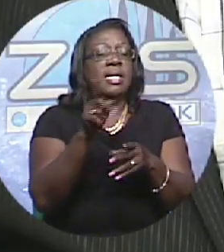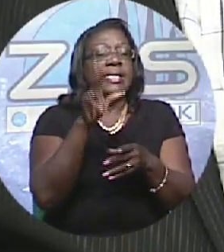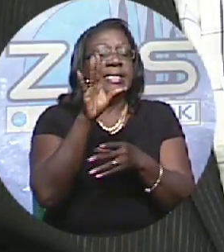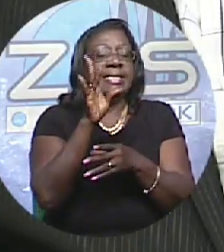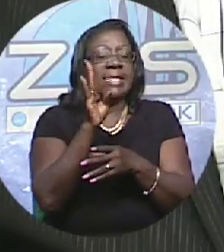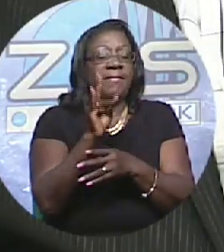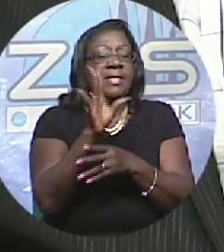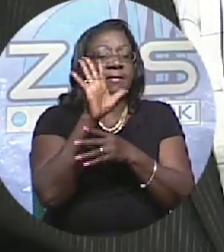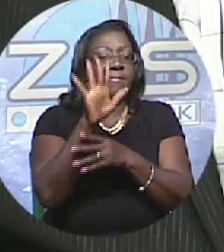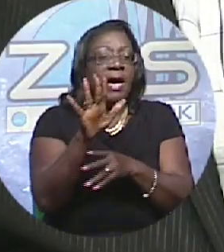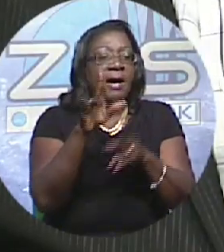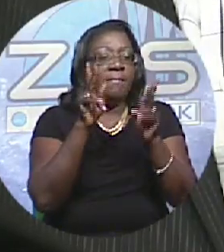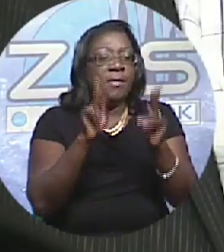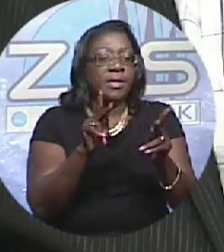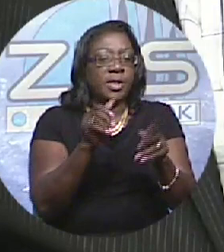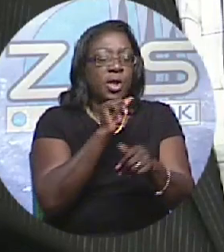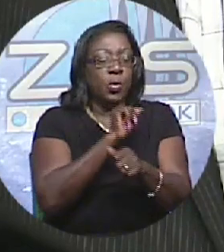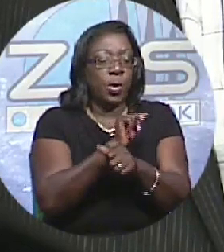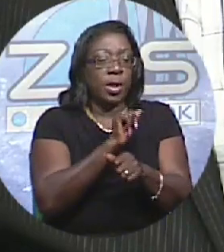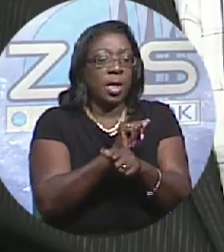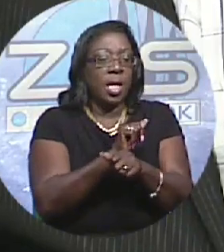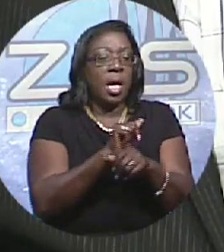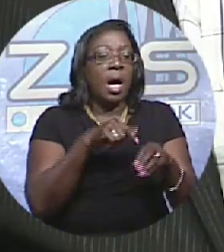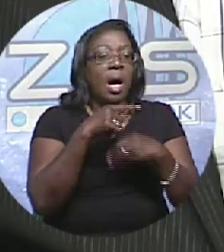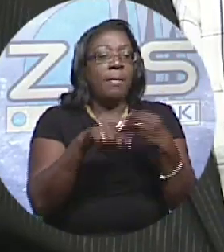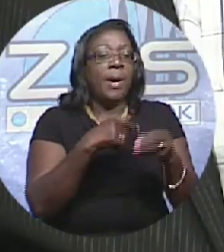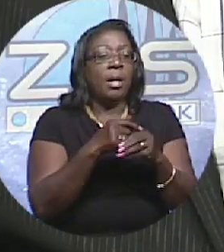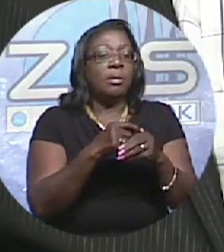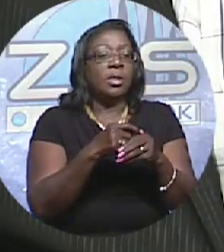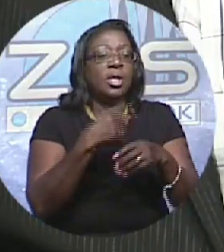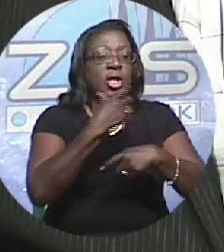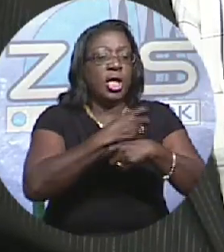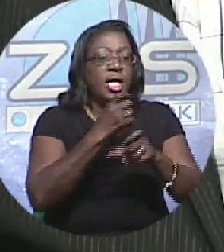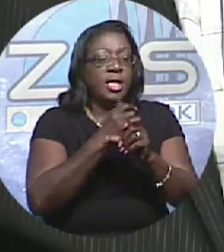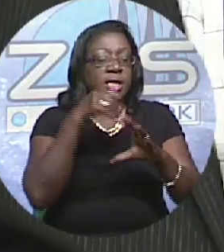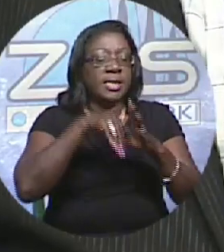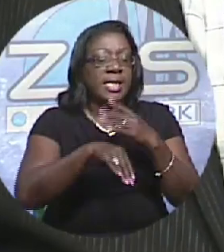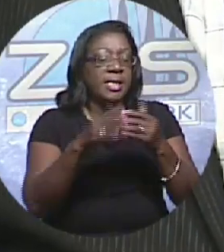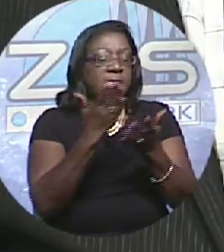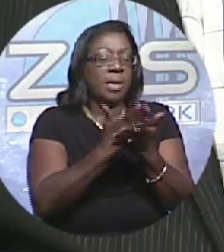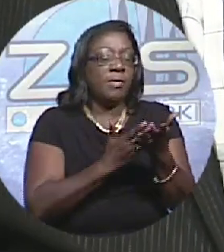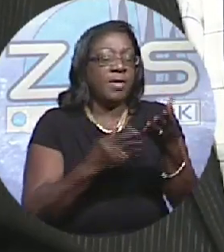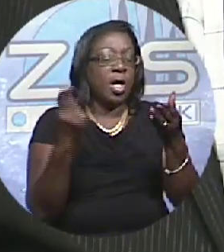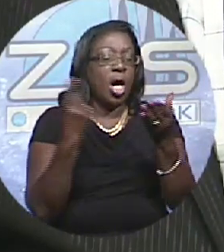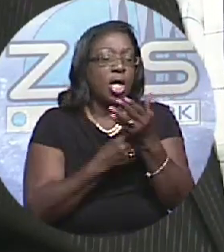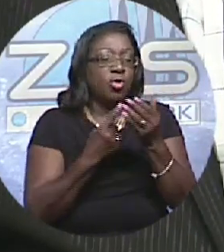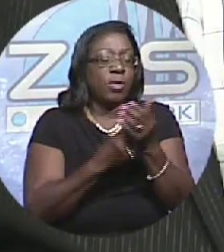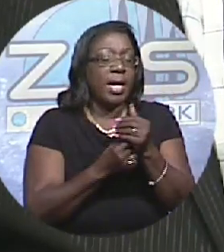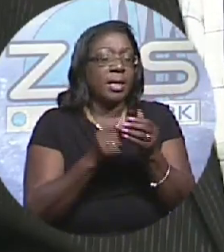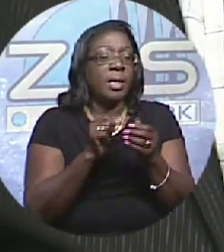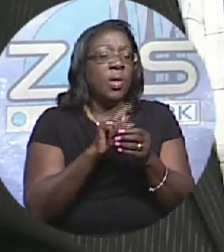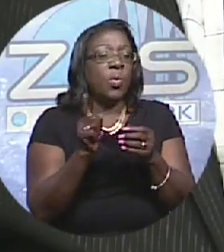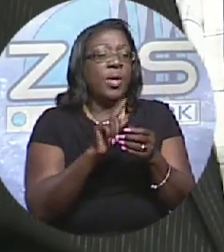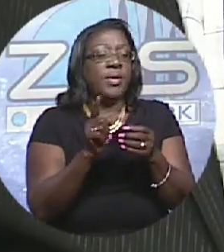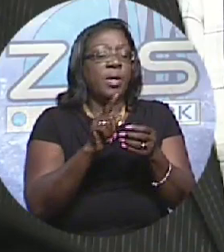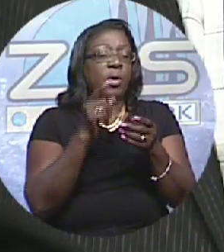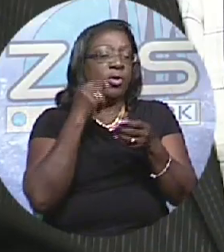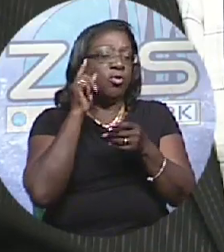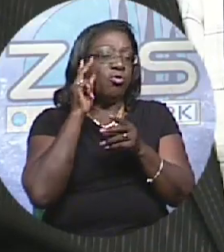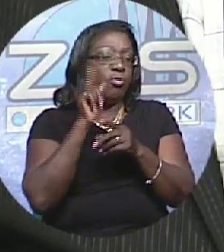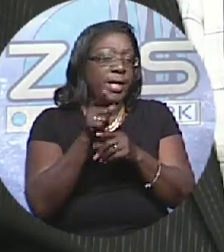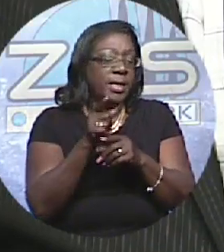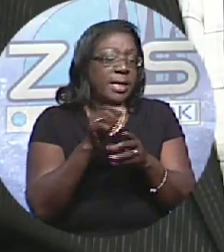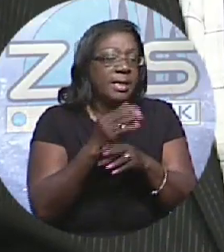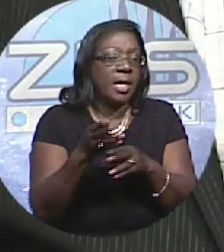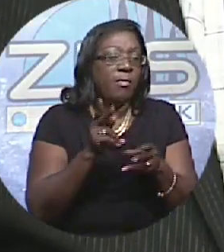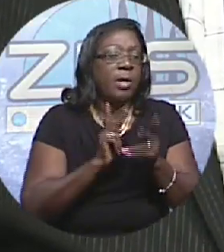minimum wage increase on August 15th. Director of Labor Robert Farquharson says employees complained they were threatened that their